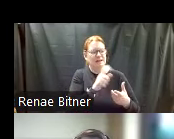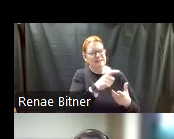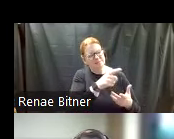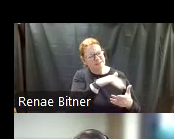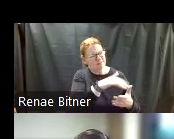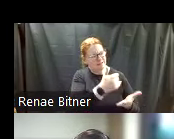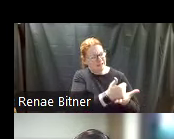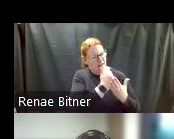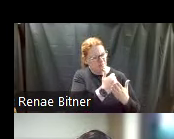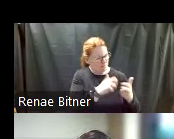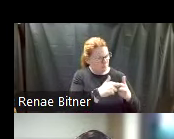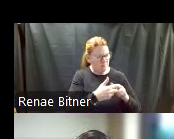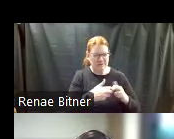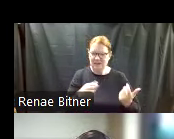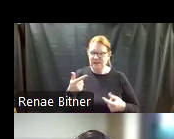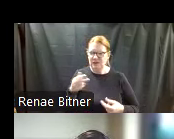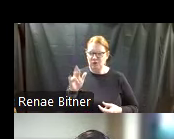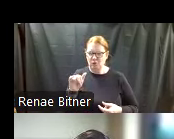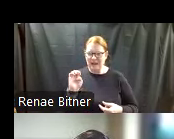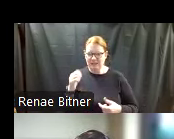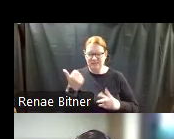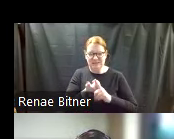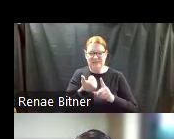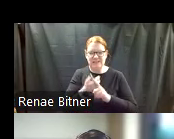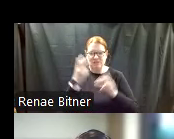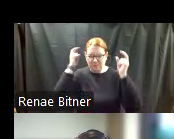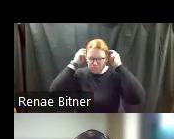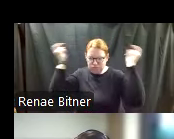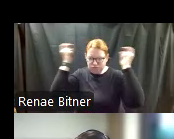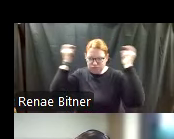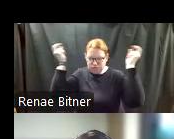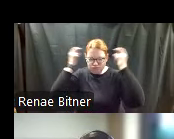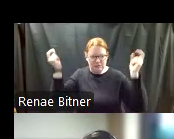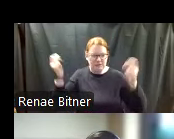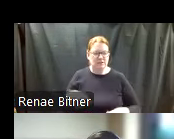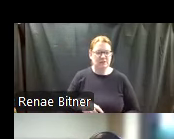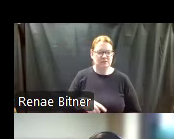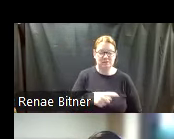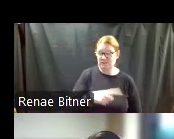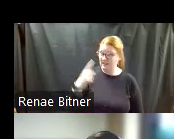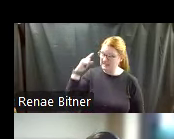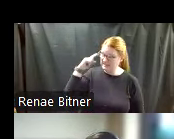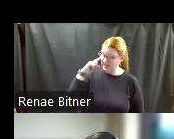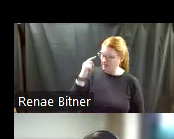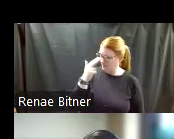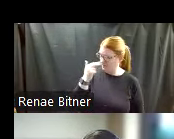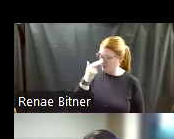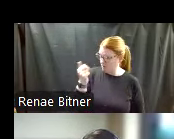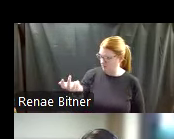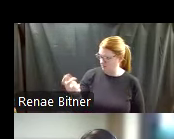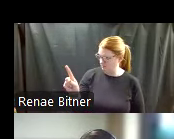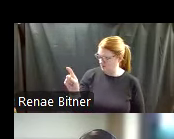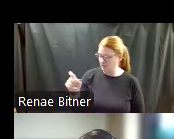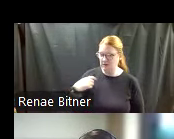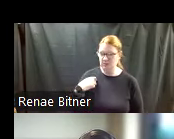say, Grace is pulling off her implants. She's doing that. She's only doing that. Like, do they sound funny when the cochlear, when